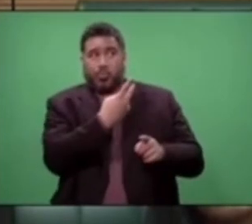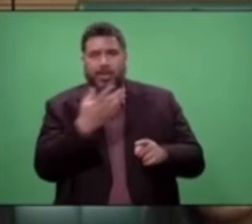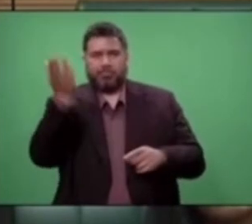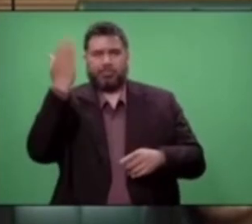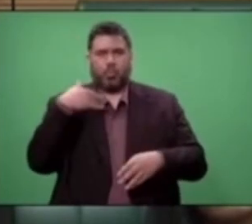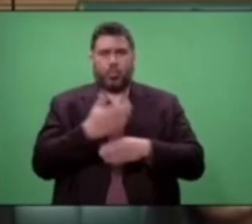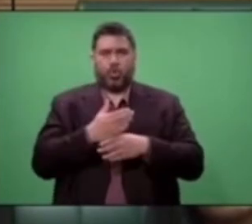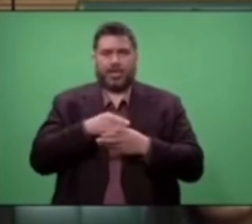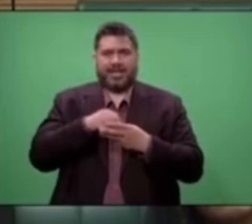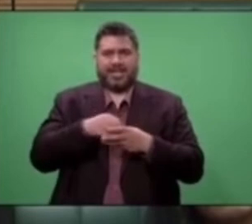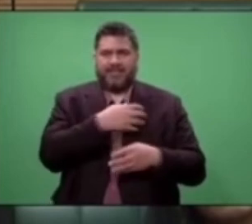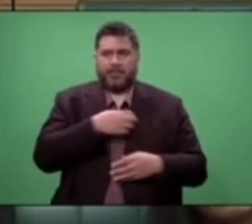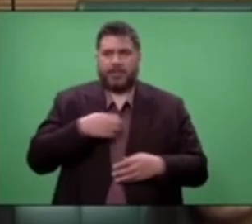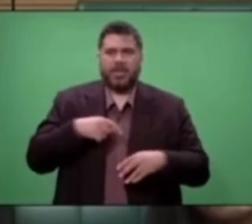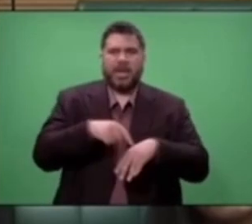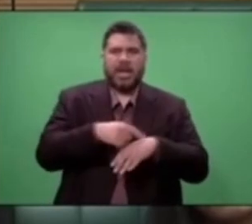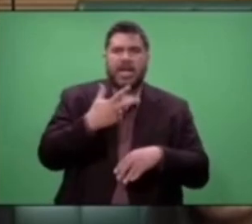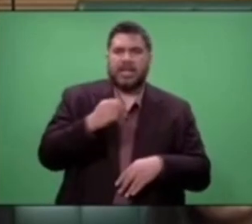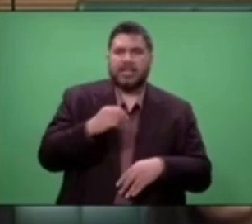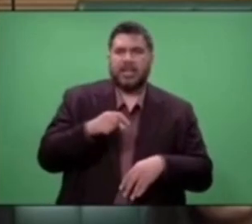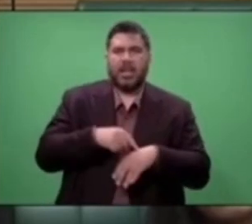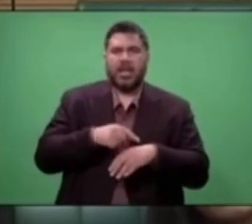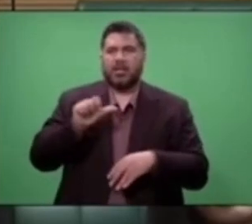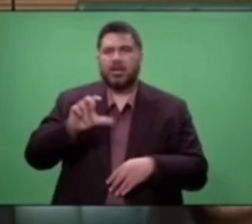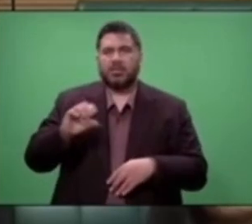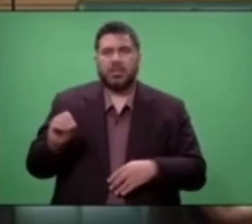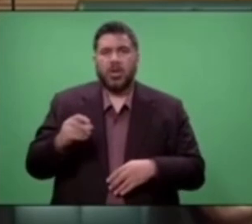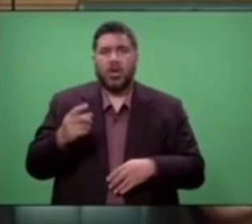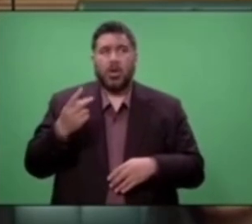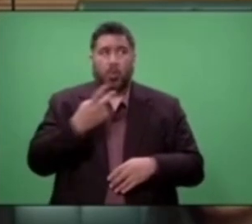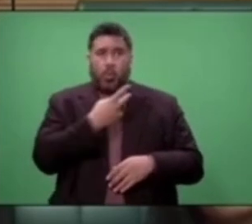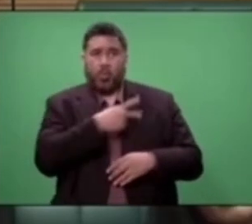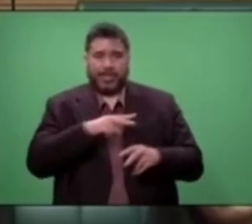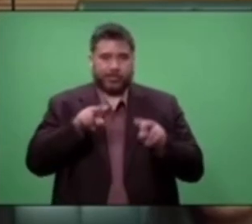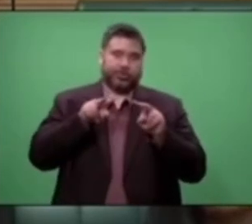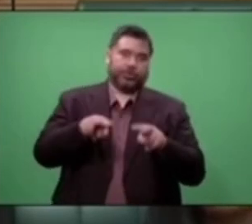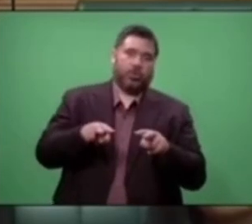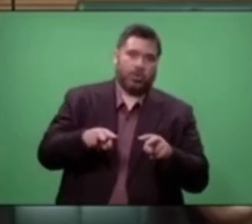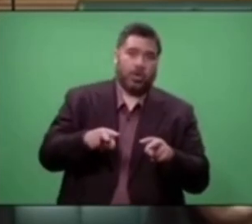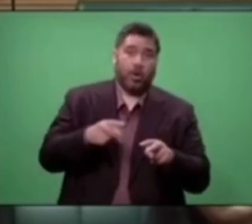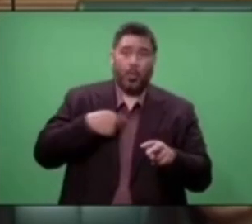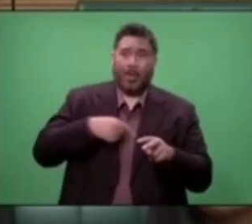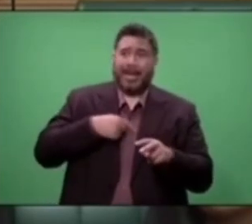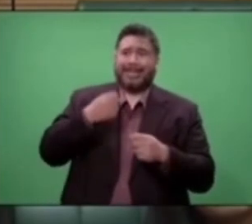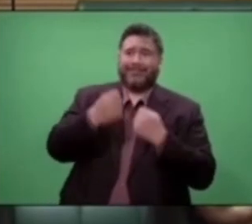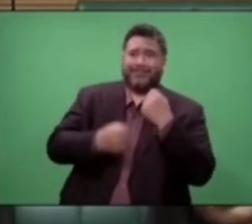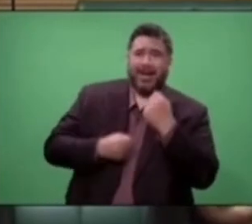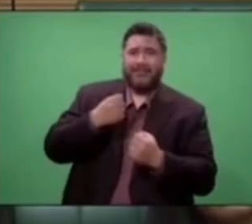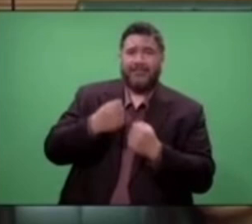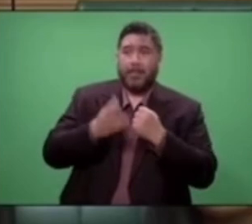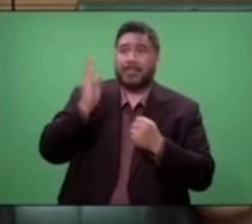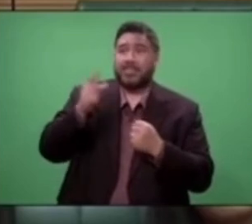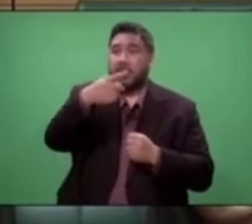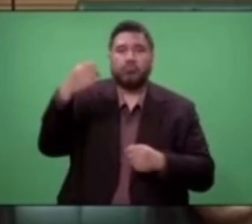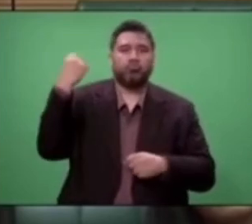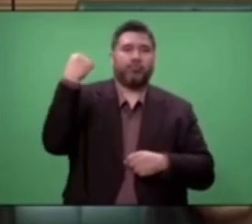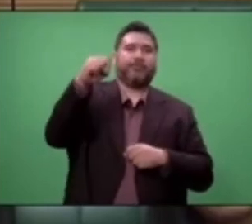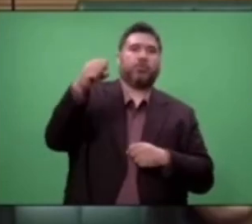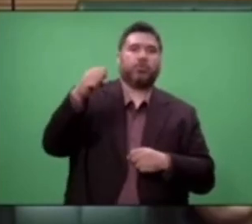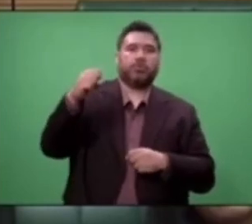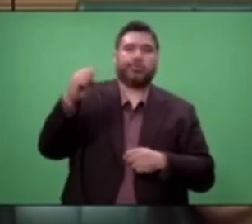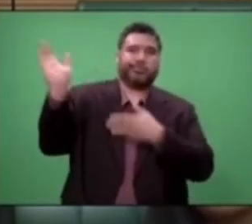late 80s and 90s, we saw it, we fought against it, and still they refused to hear it